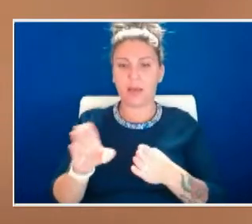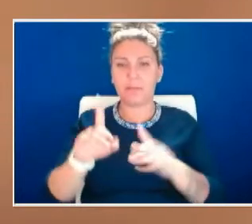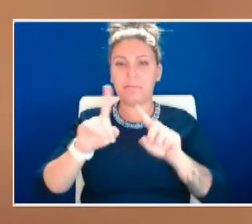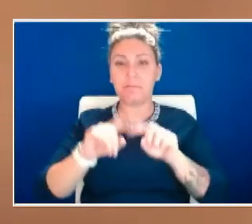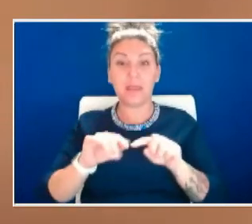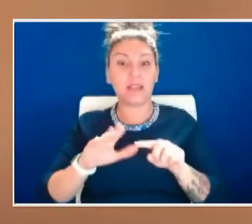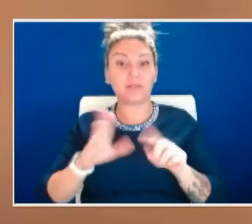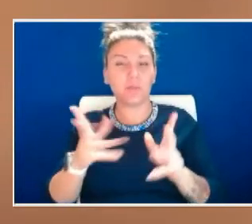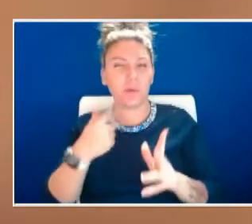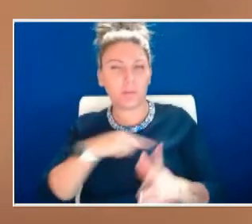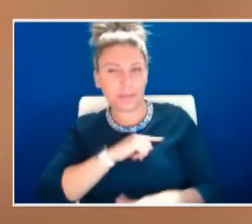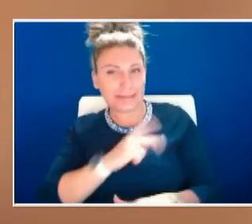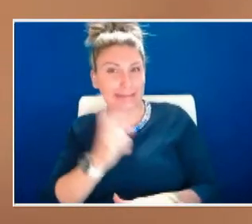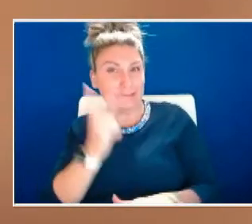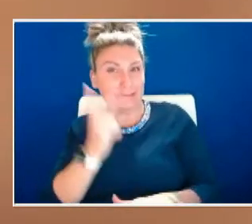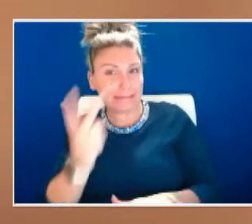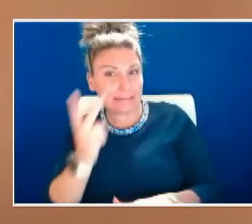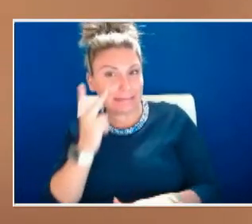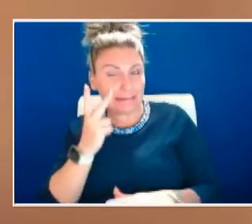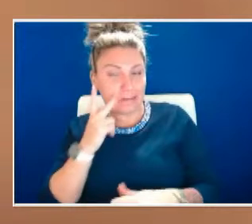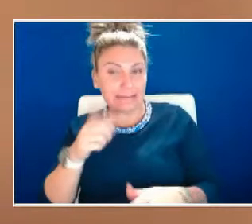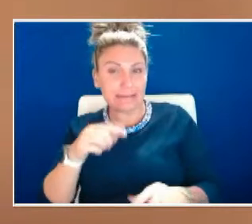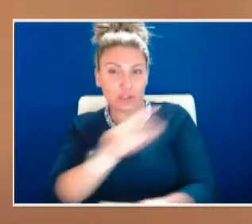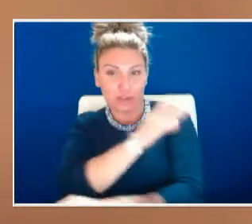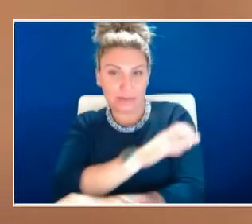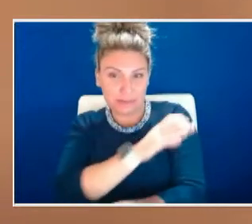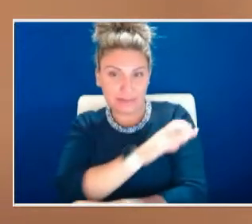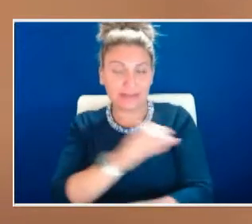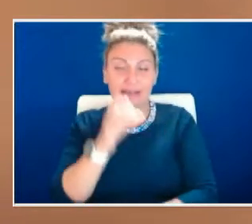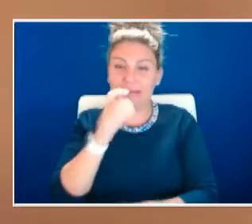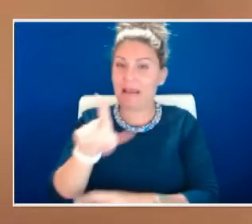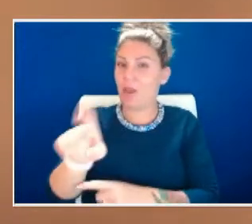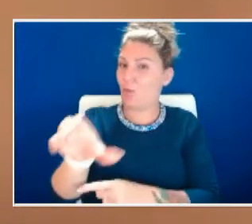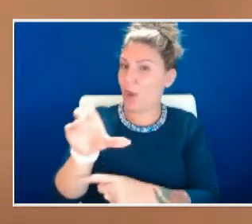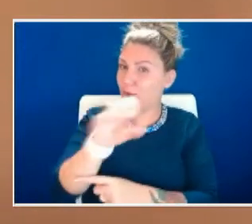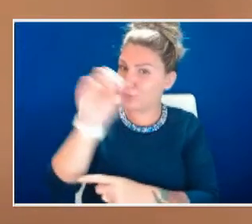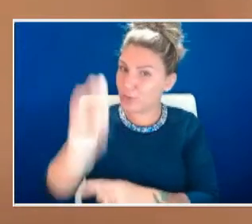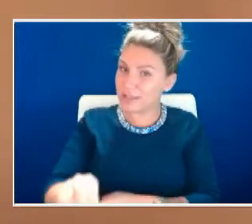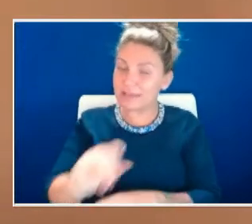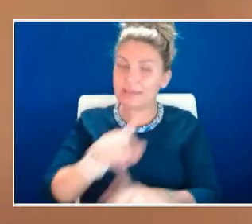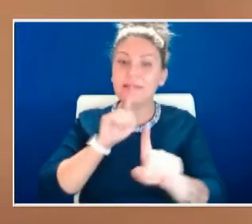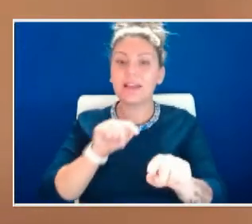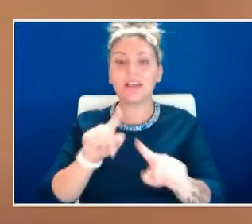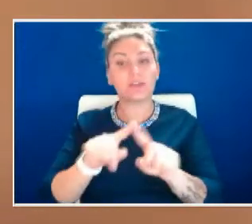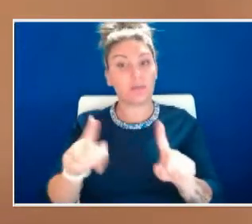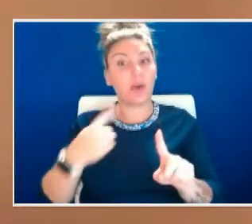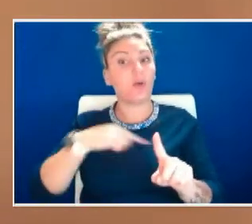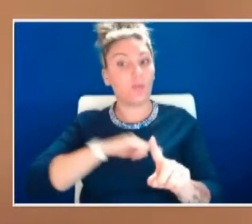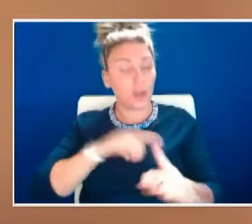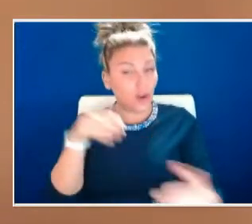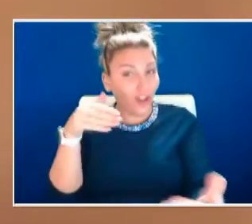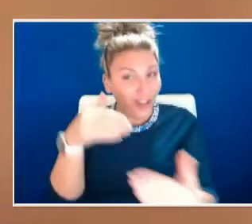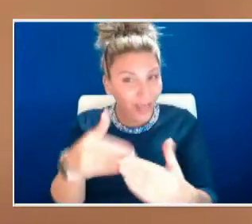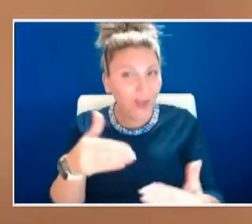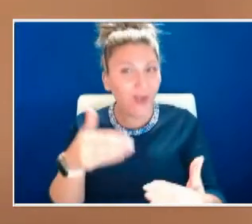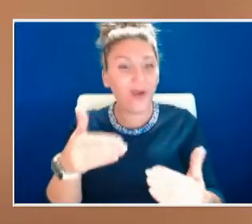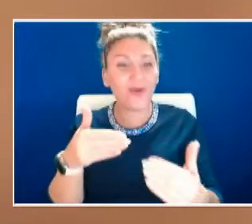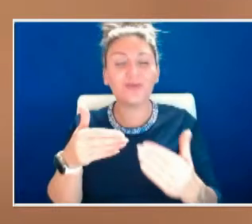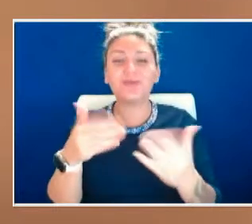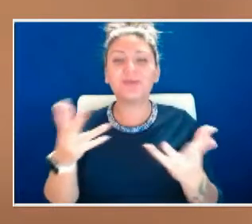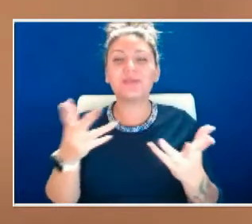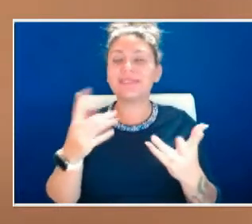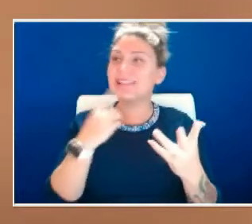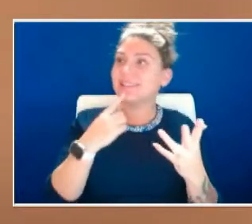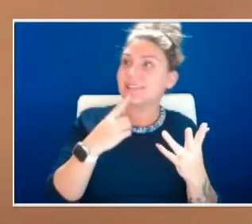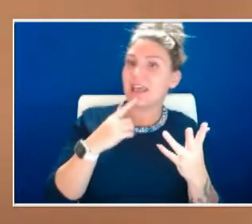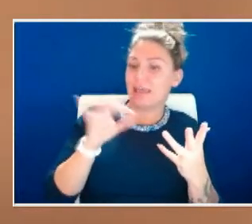what we see with them clinically. We don't have 100% the answers, but we're pretty darn close as to being able to say